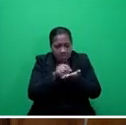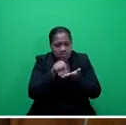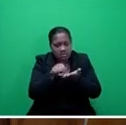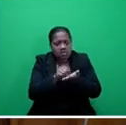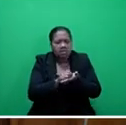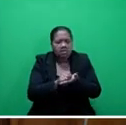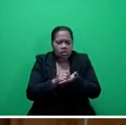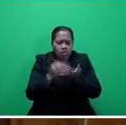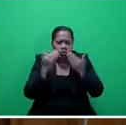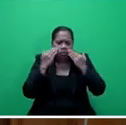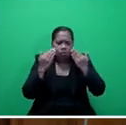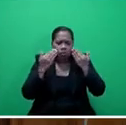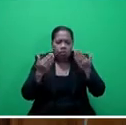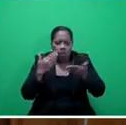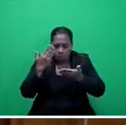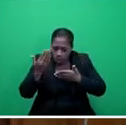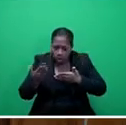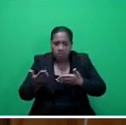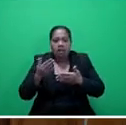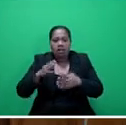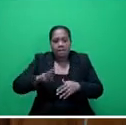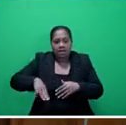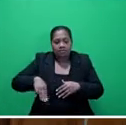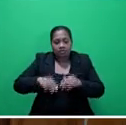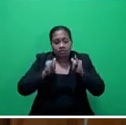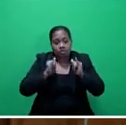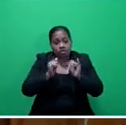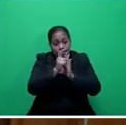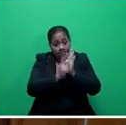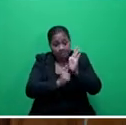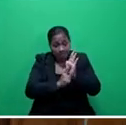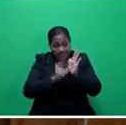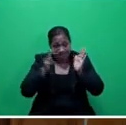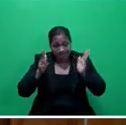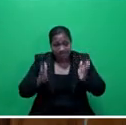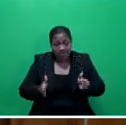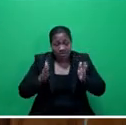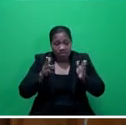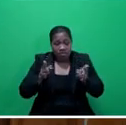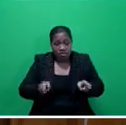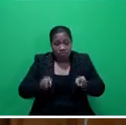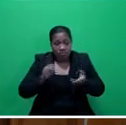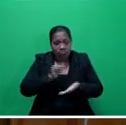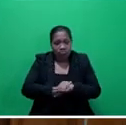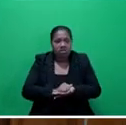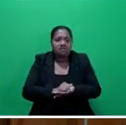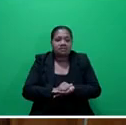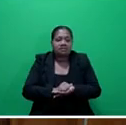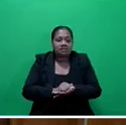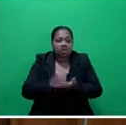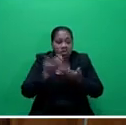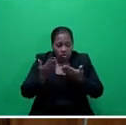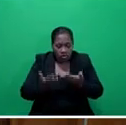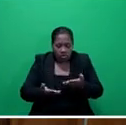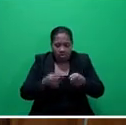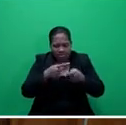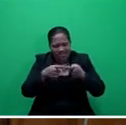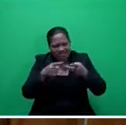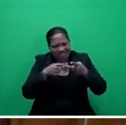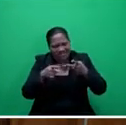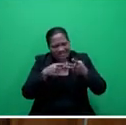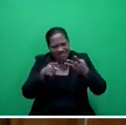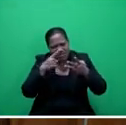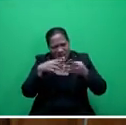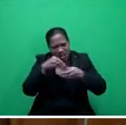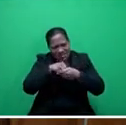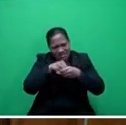acknowledge the honourable members of Justice, Law and Human Rights Committee, Honourable Rohit Sharma, Deputy Chairperson, Honourable Ratu Suliano Matni Tambua,